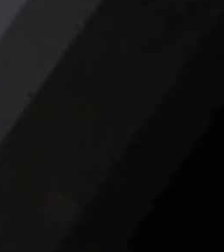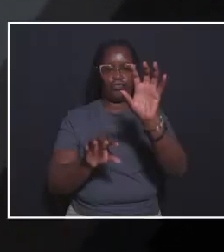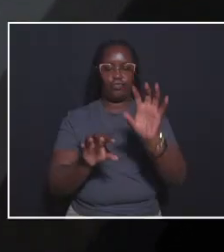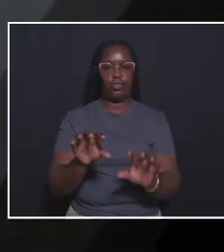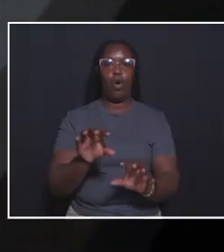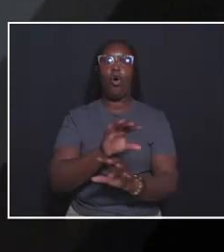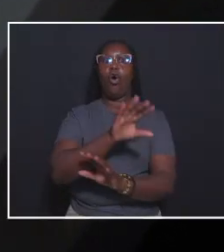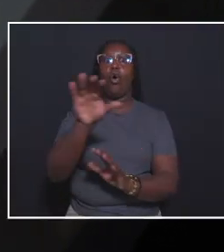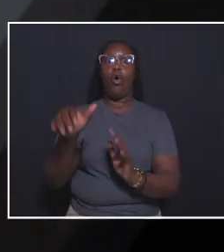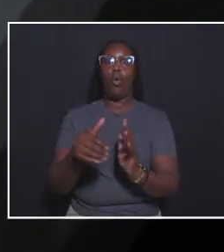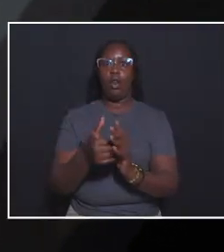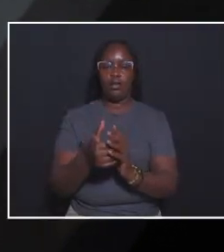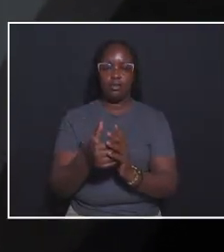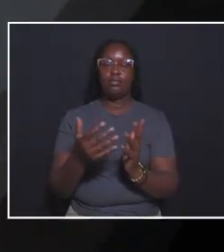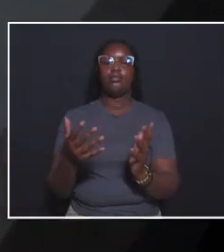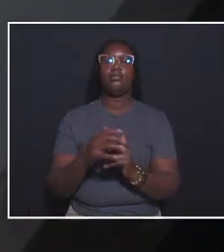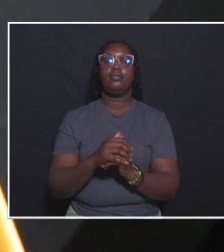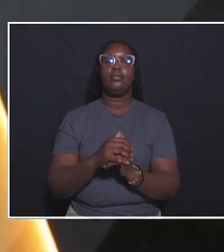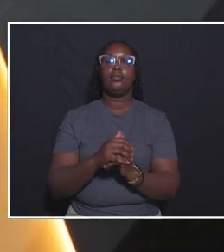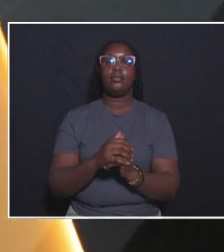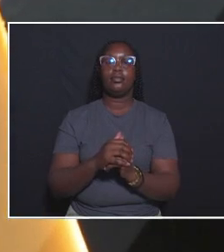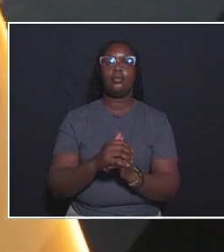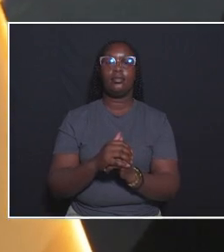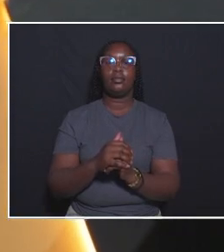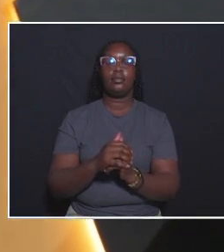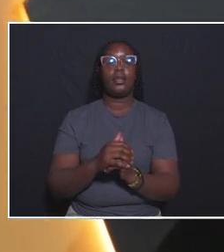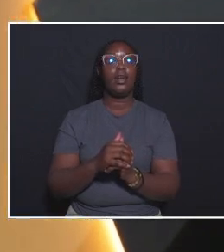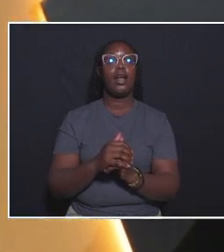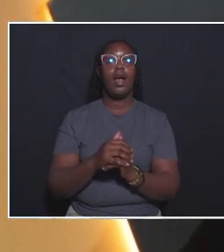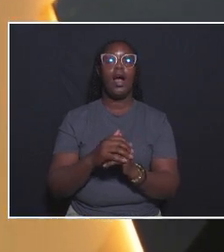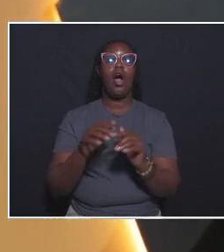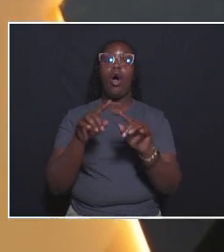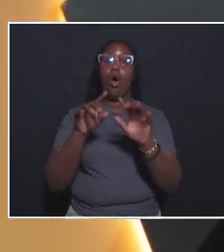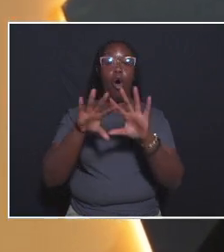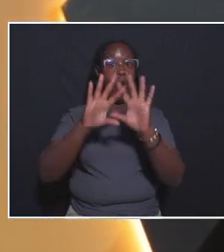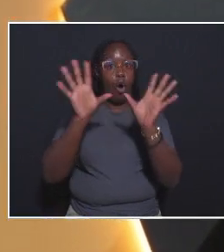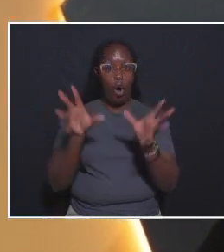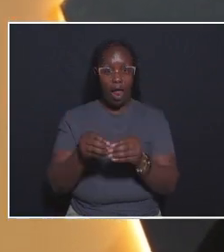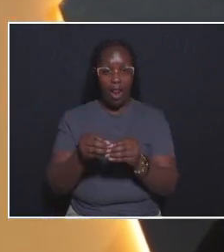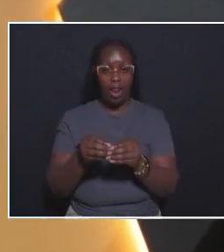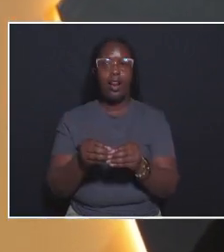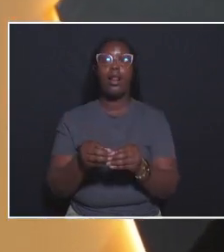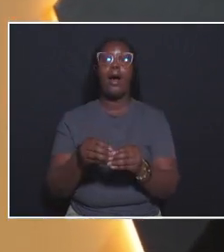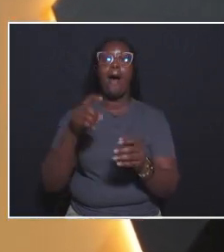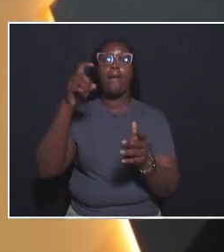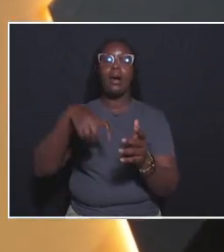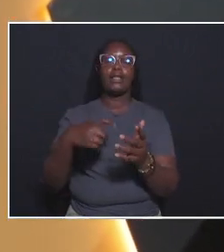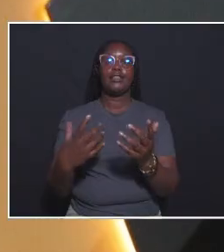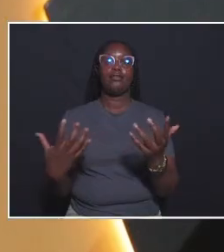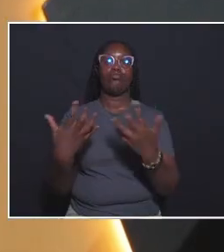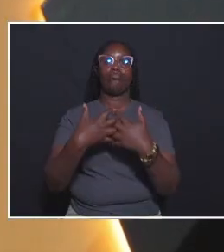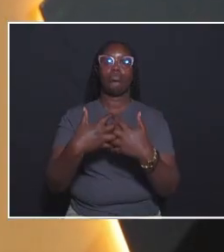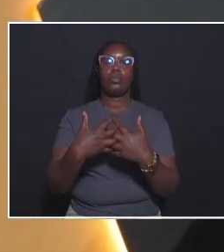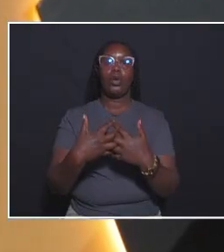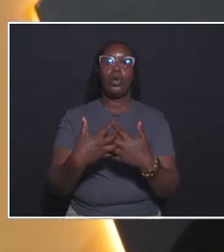itself. We have dialogue, it's there by itself. We have music. So all these different elements have to be mixed. So what we